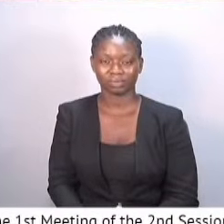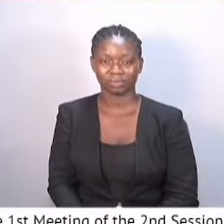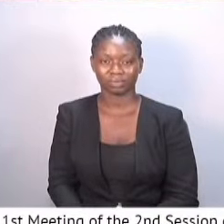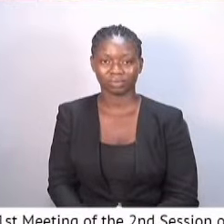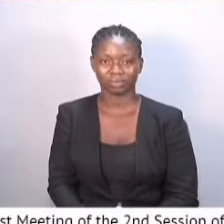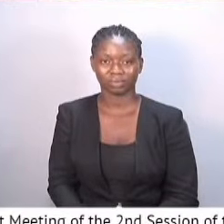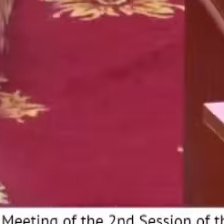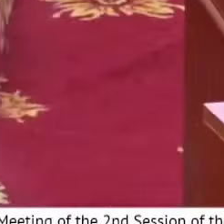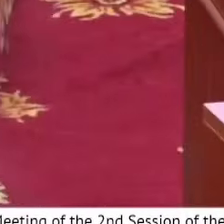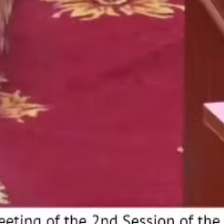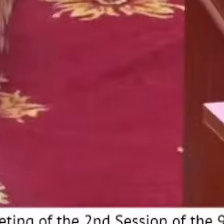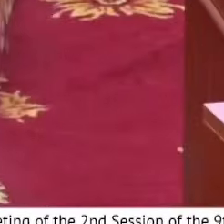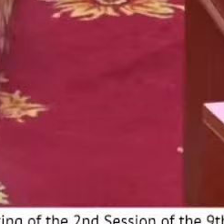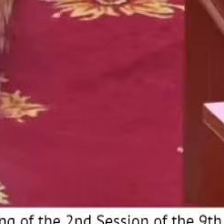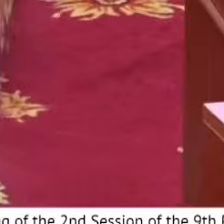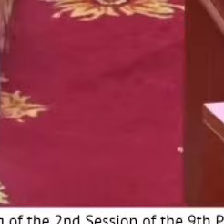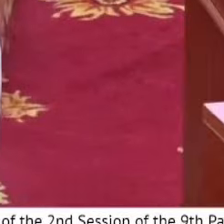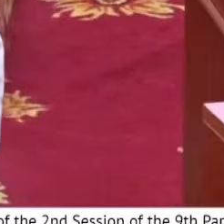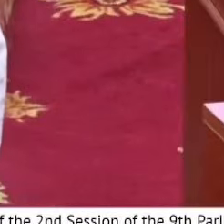projects.